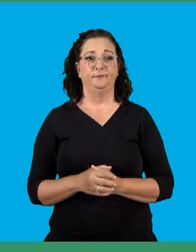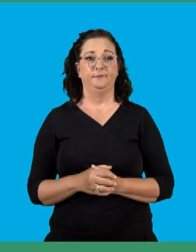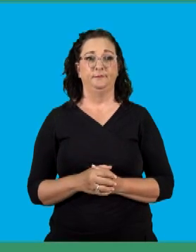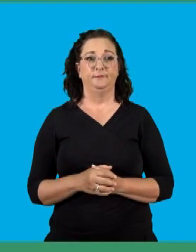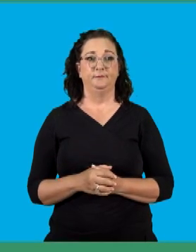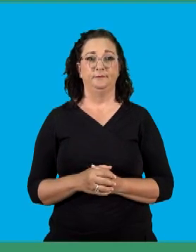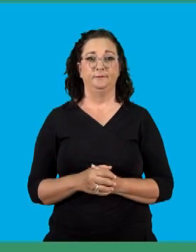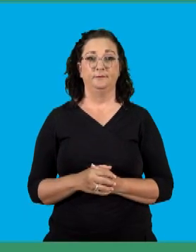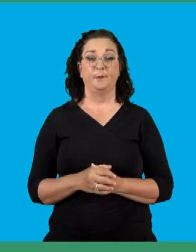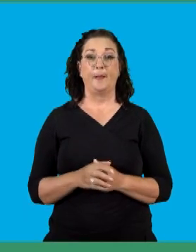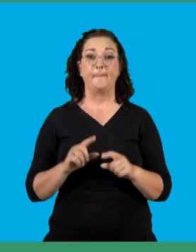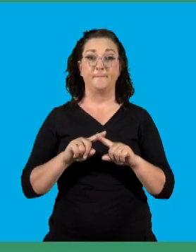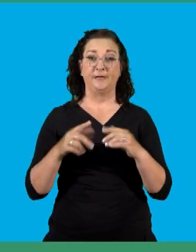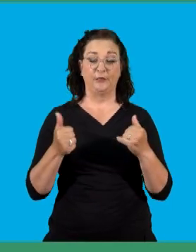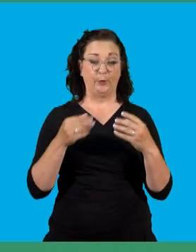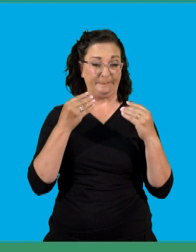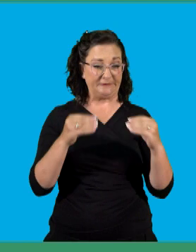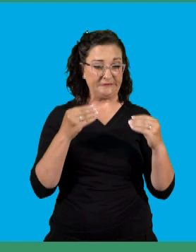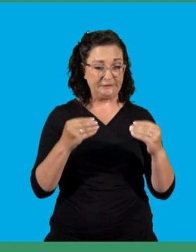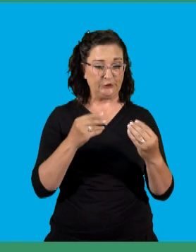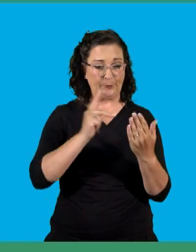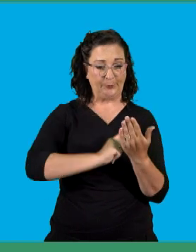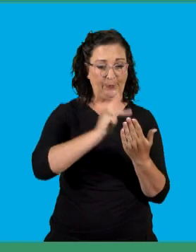Provide entrepreneurial programs that can promote